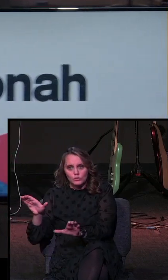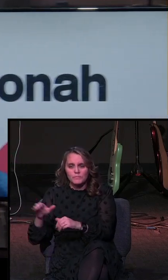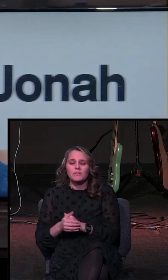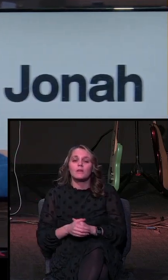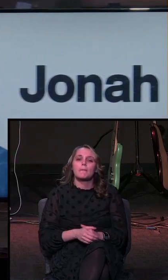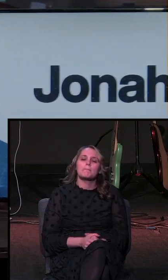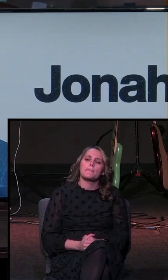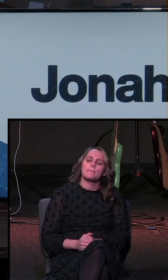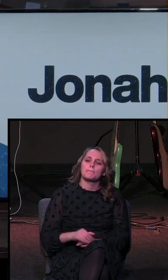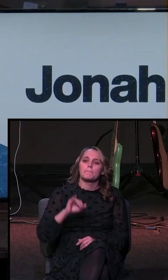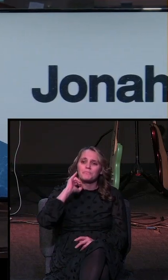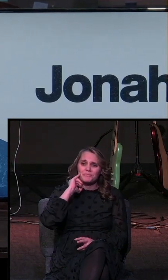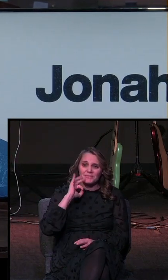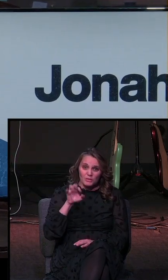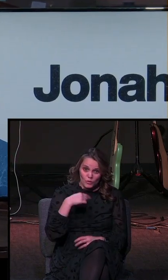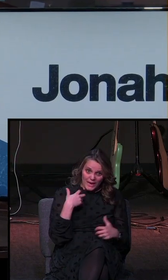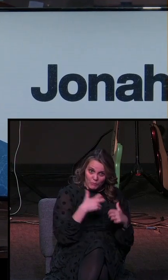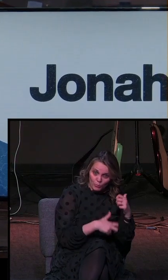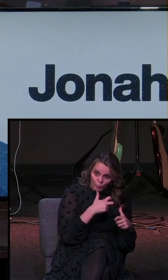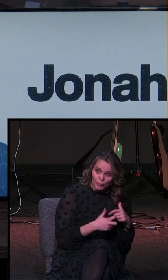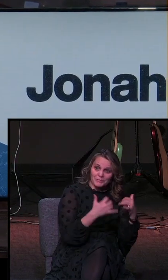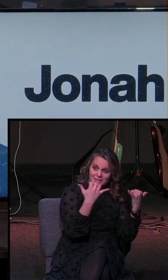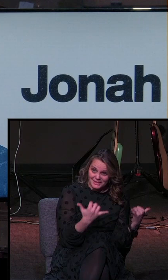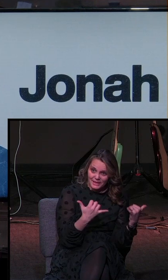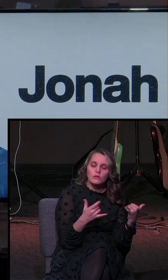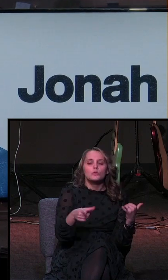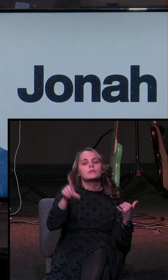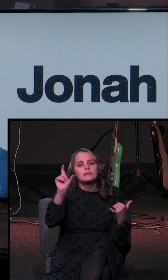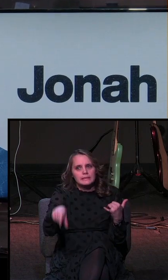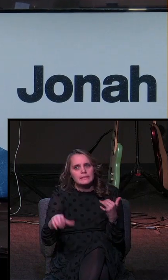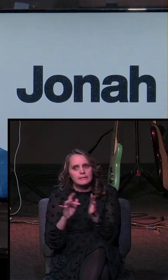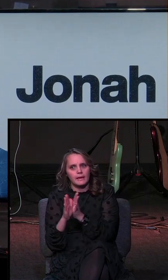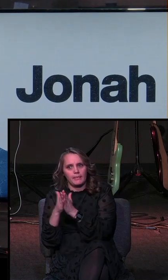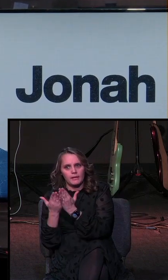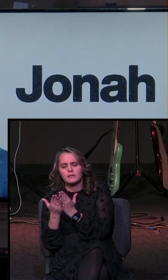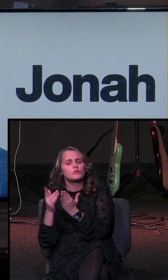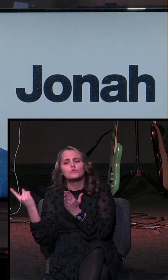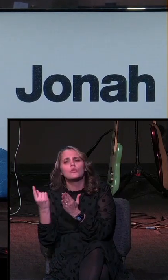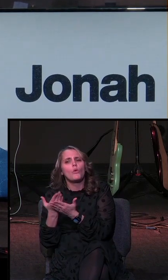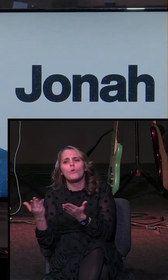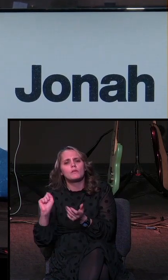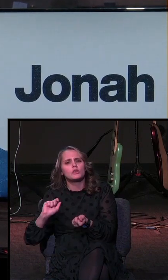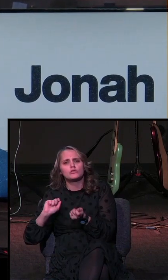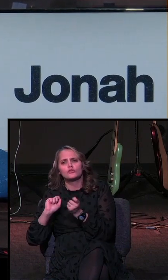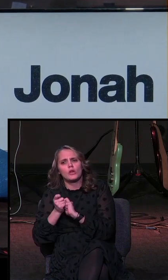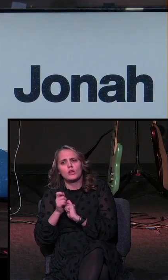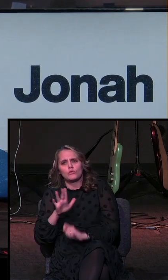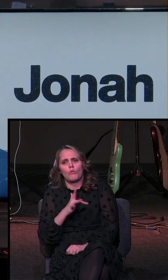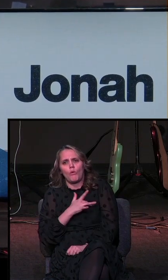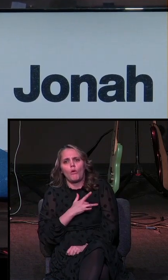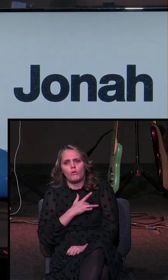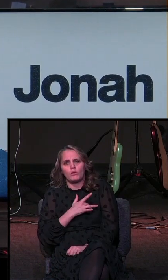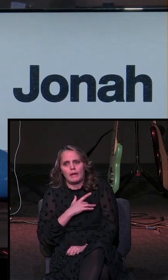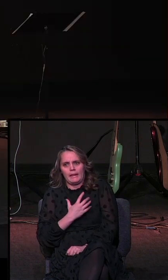today, you need the gospel. That's the only thing that can change the human heart, really.